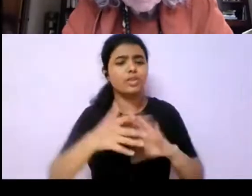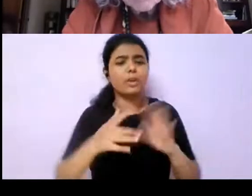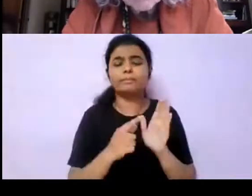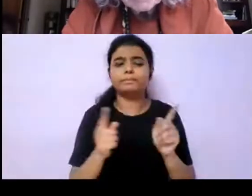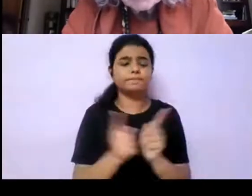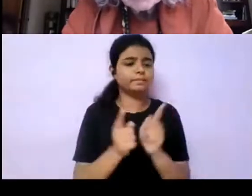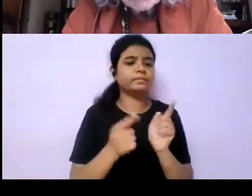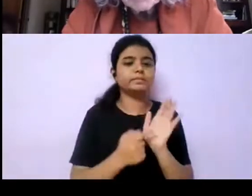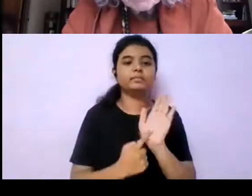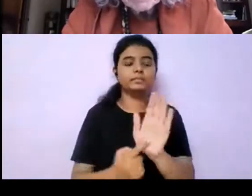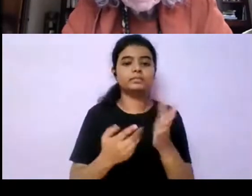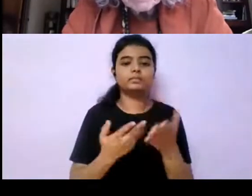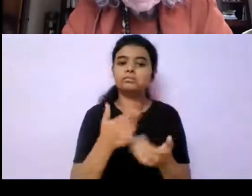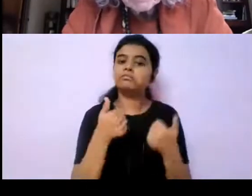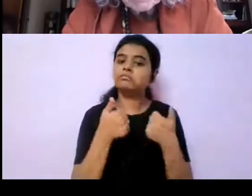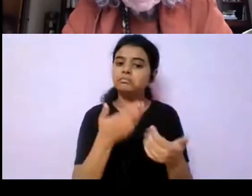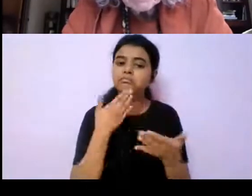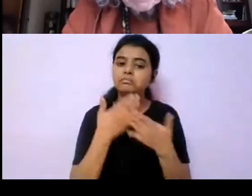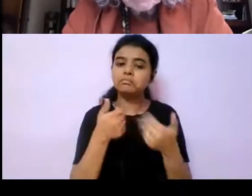from